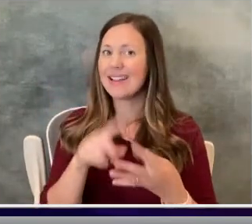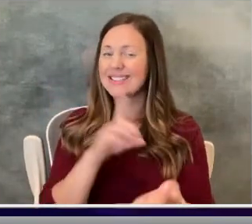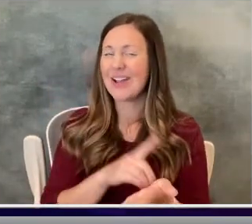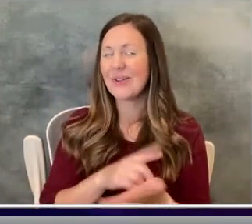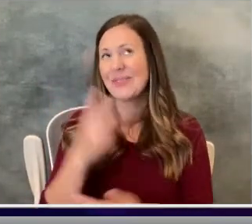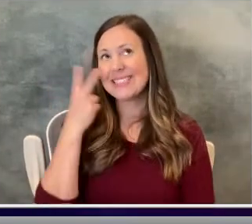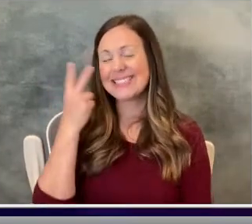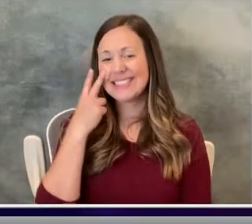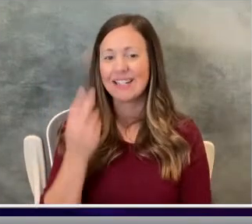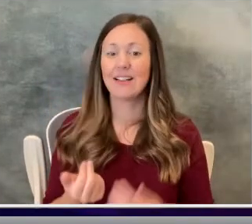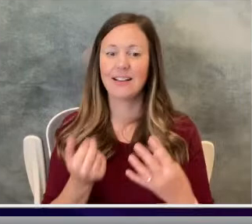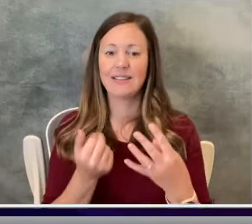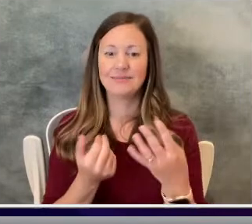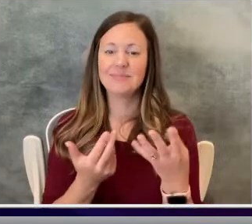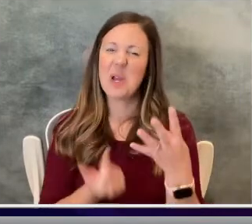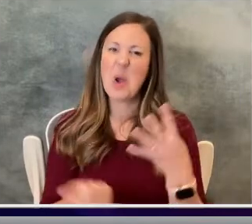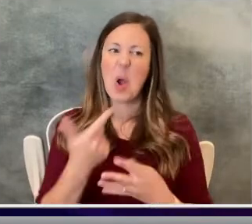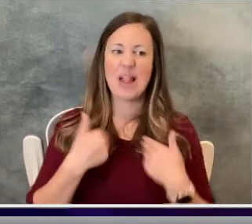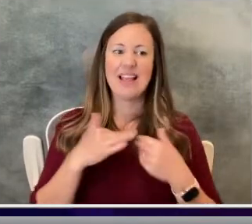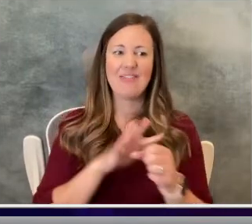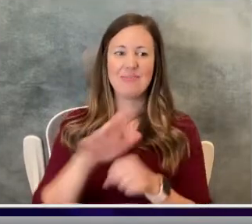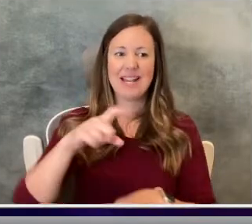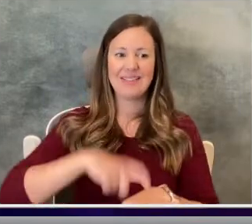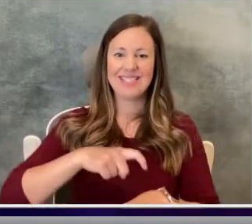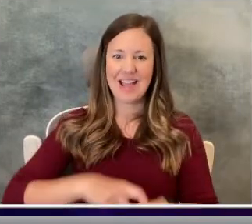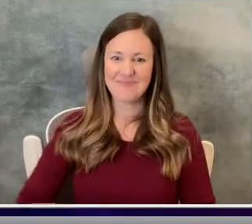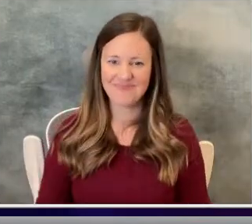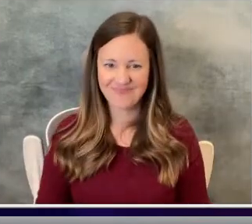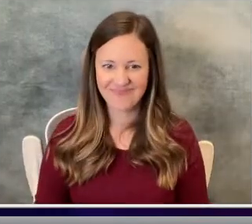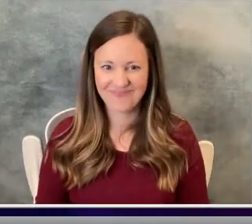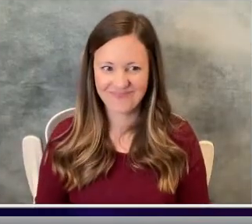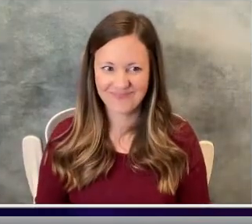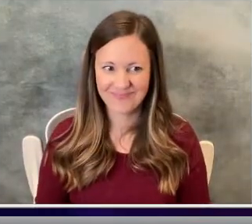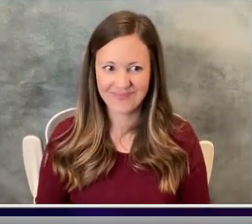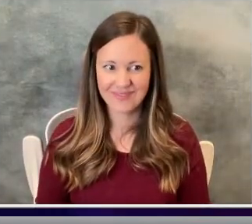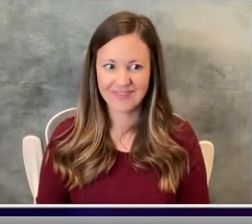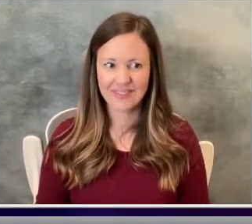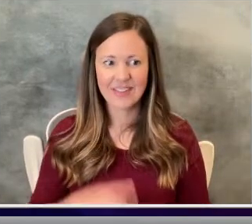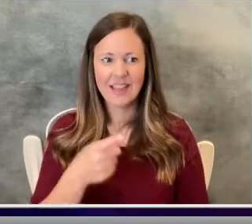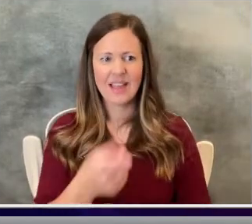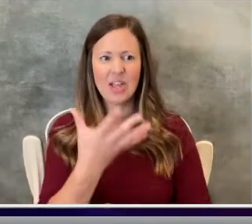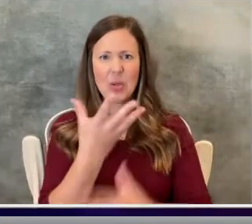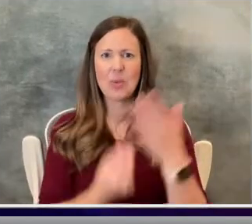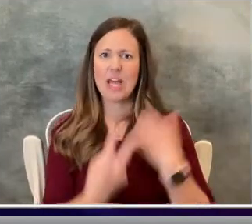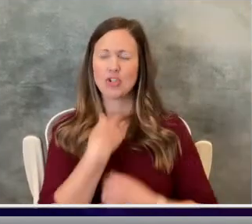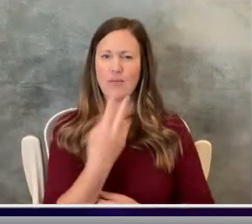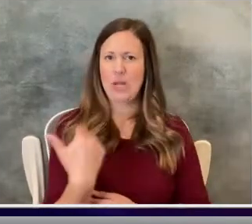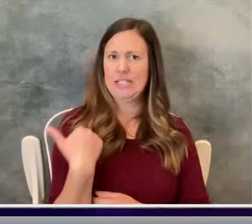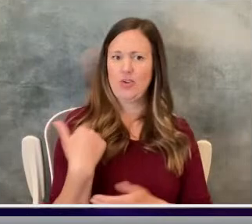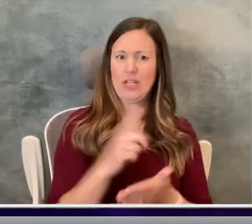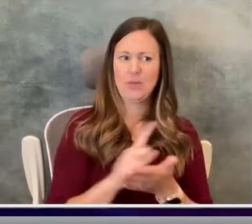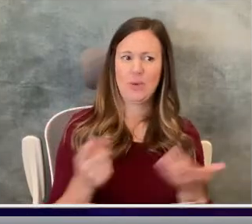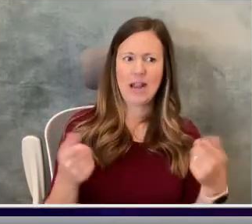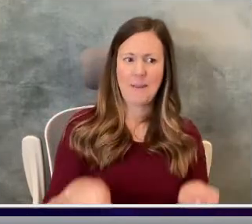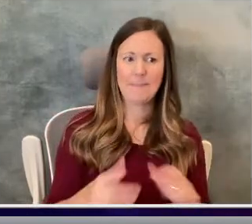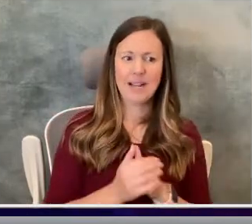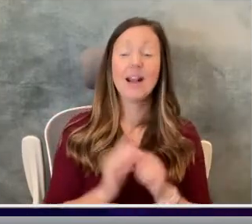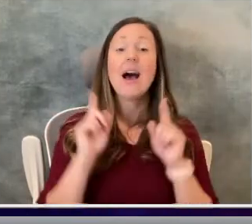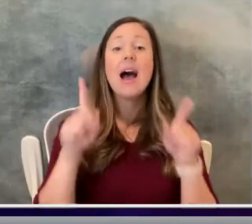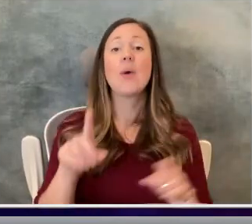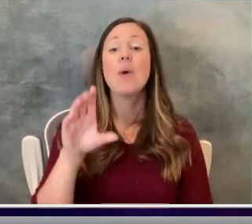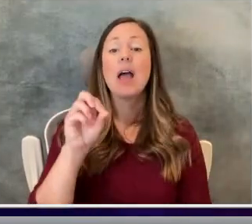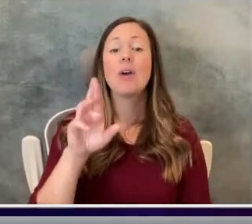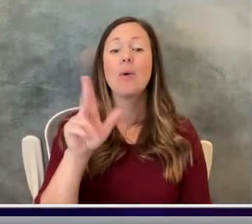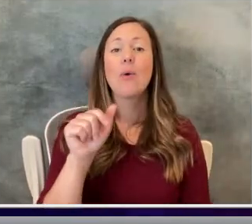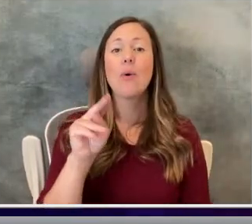time. That's awesome. And real quick, you lost your voice earlier this week. What happened? I went to Orlando to watch the Seminoles